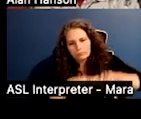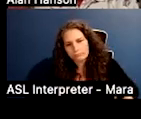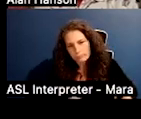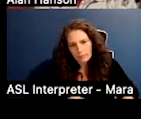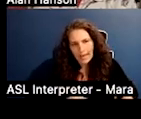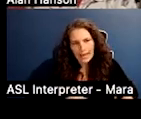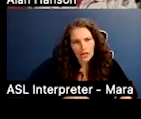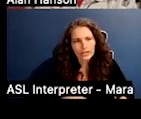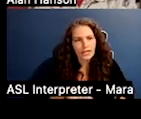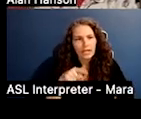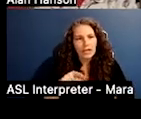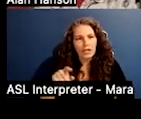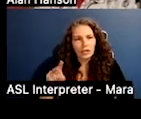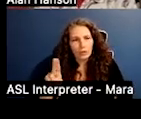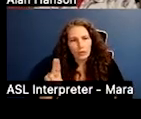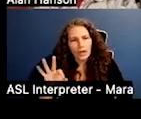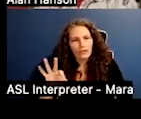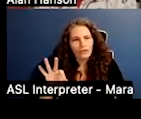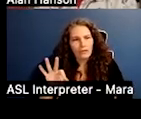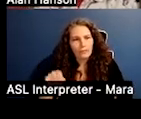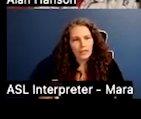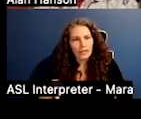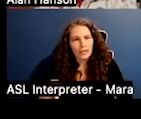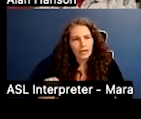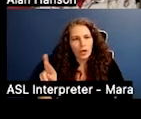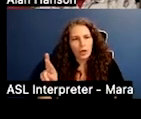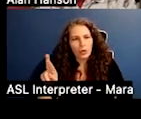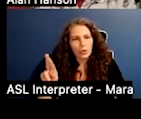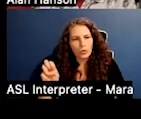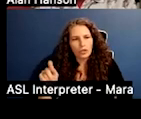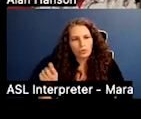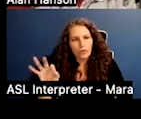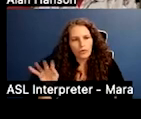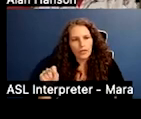They used UFP retrofit plates on the sill plate. Next slide.